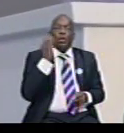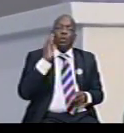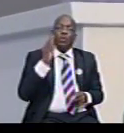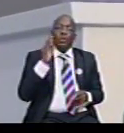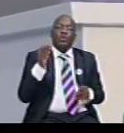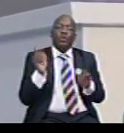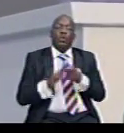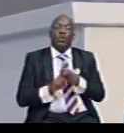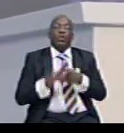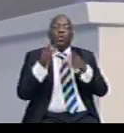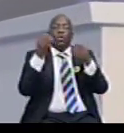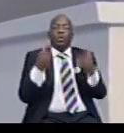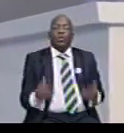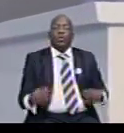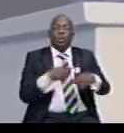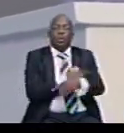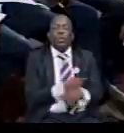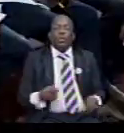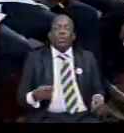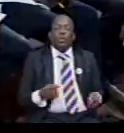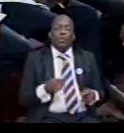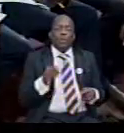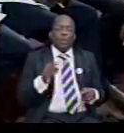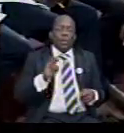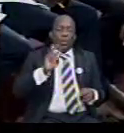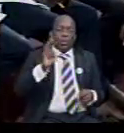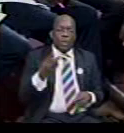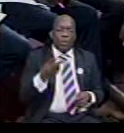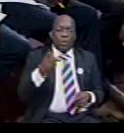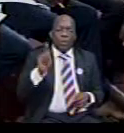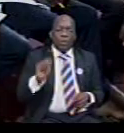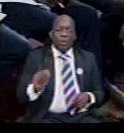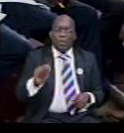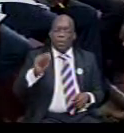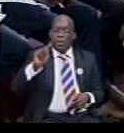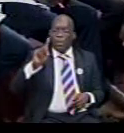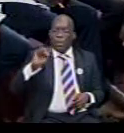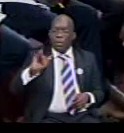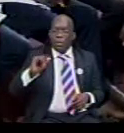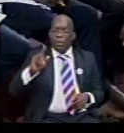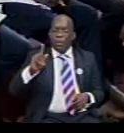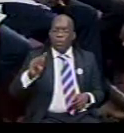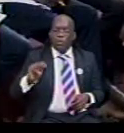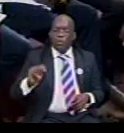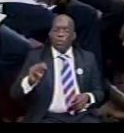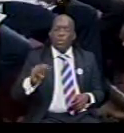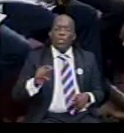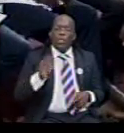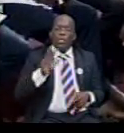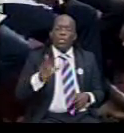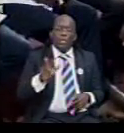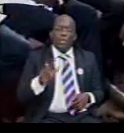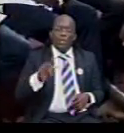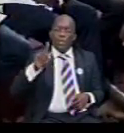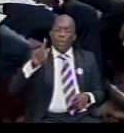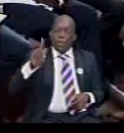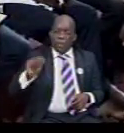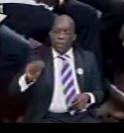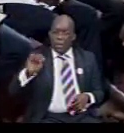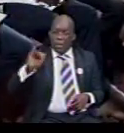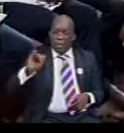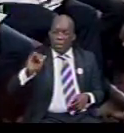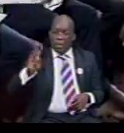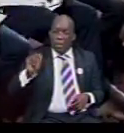to harvest. It tells us in 2 Timothy chapter 3, and I'm reading from verse 1. 2 Timothy 3, verse